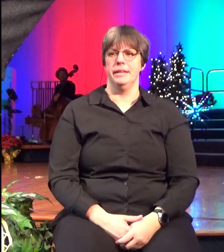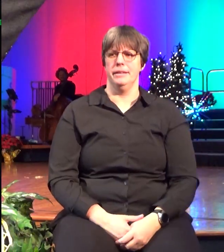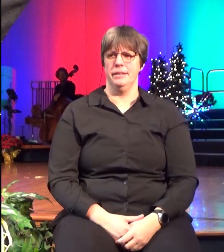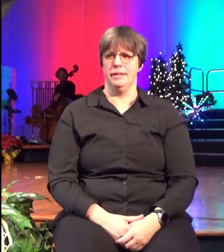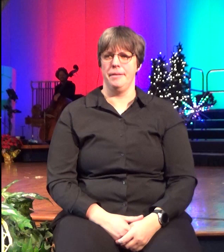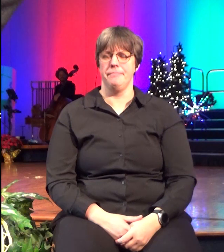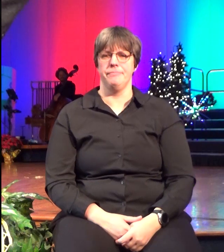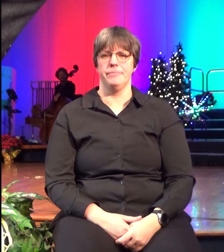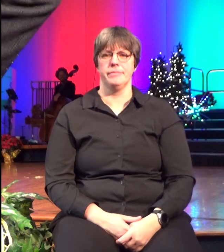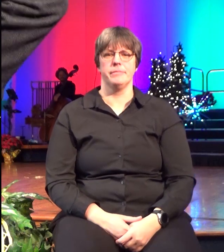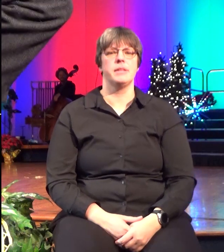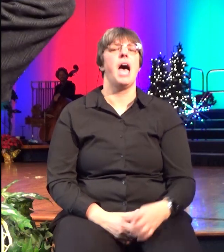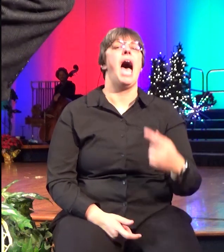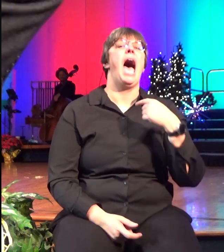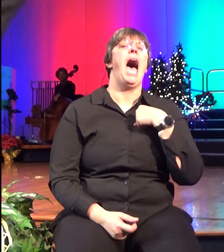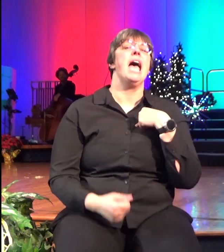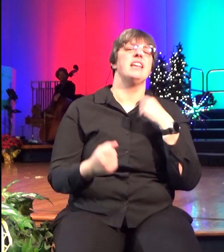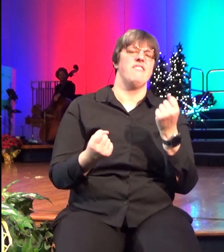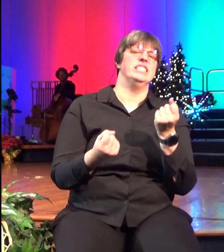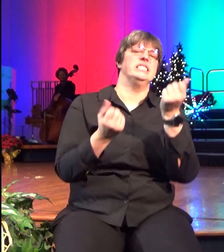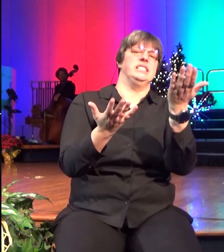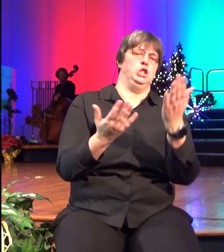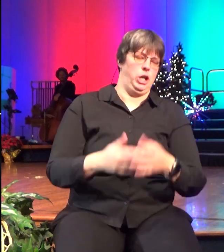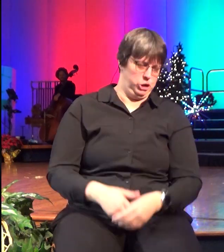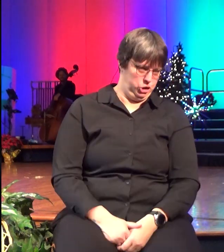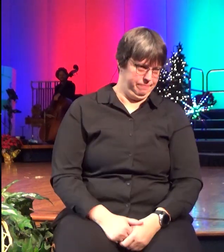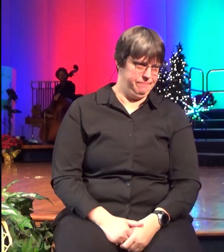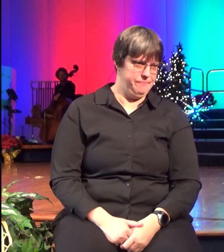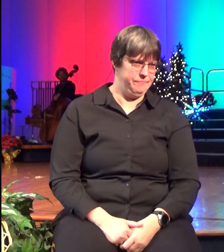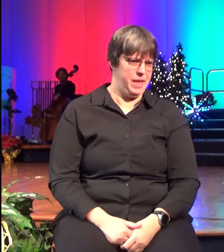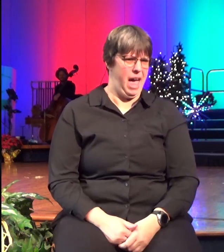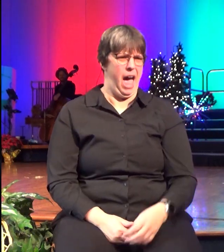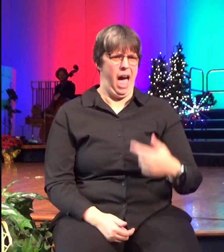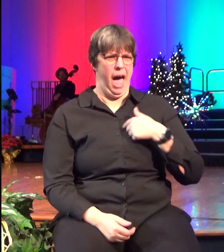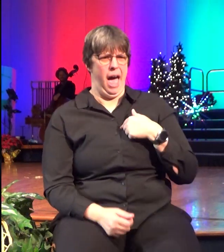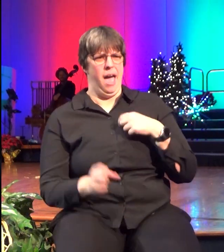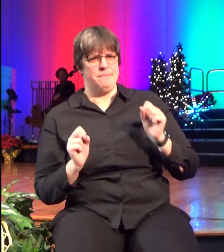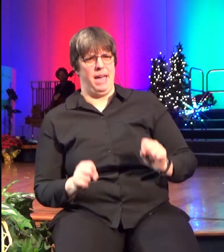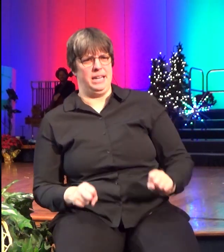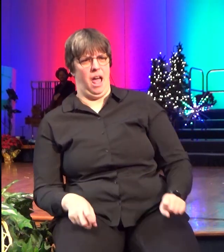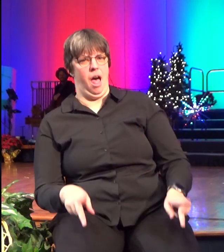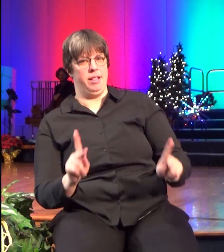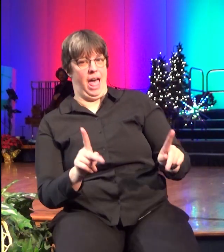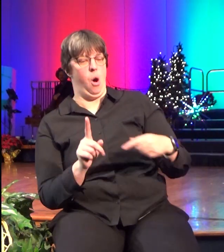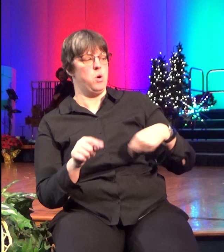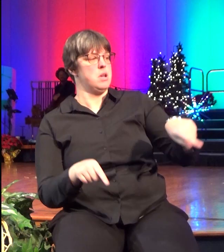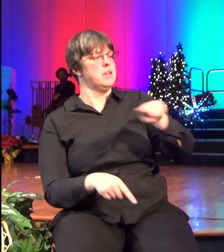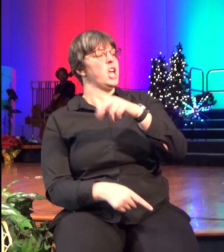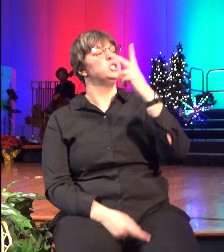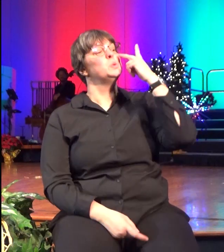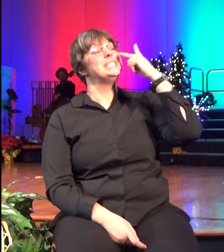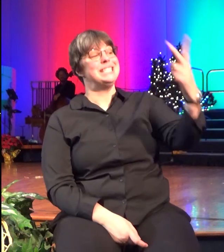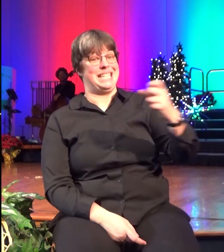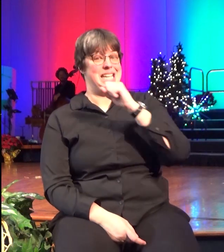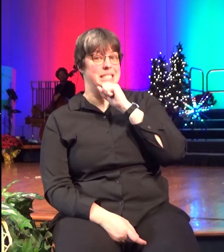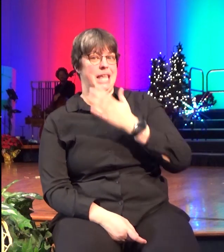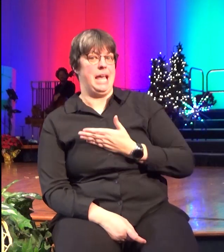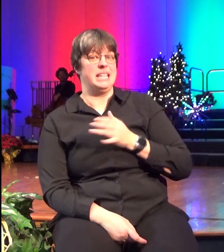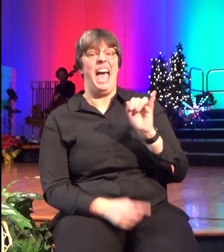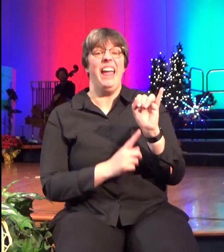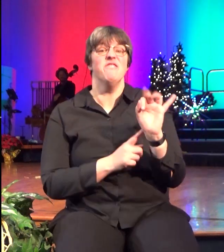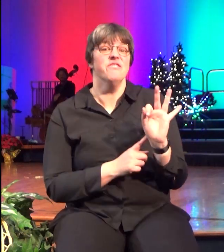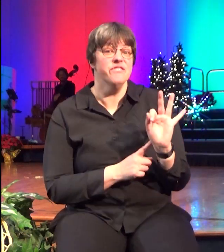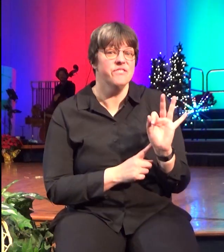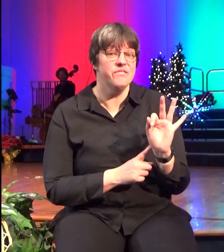I have a suggestion here. I might allow everyone to go see Santa Claus if maybe we